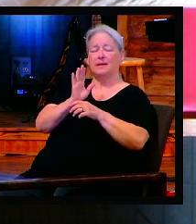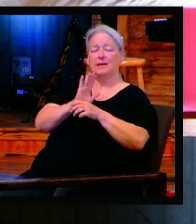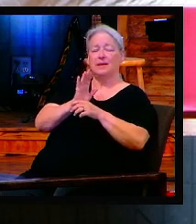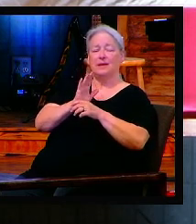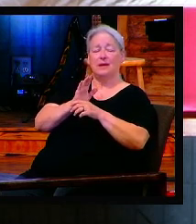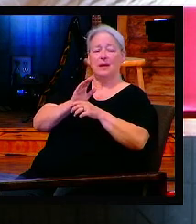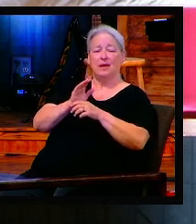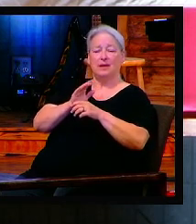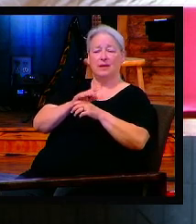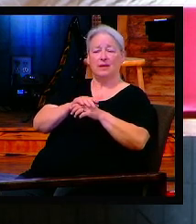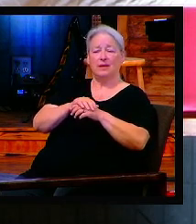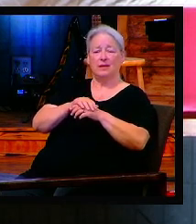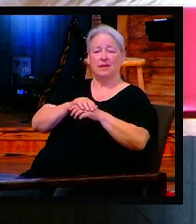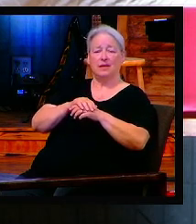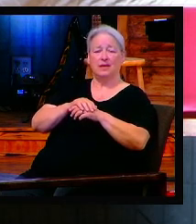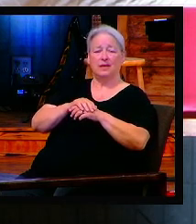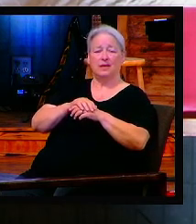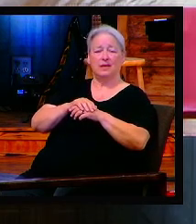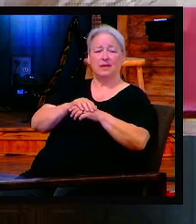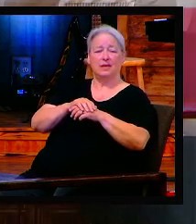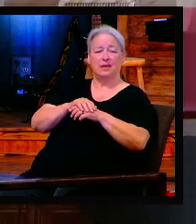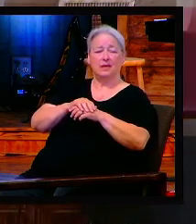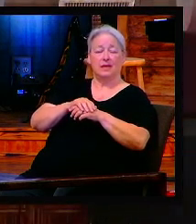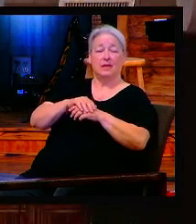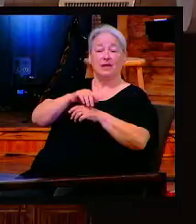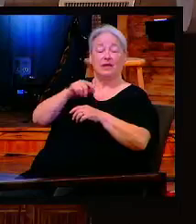Cowboy church, raise your hand if you ever got a whooping with a belt.